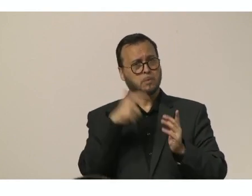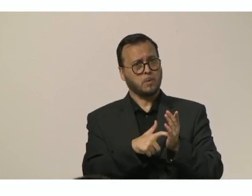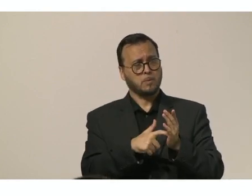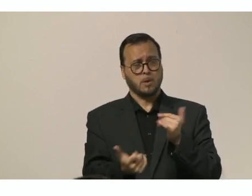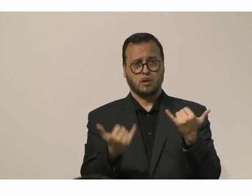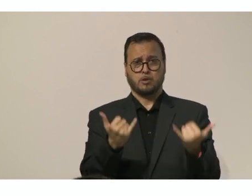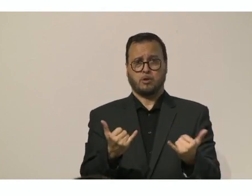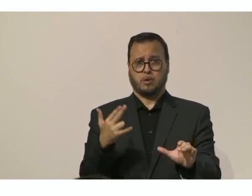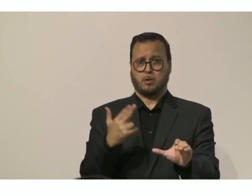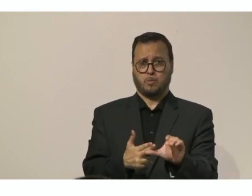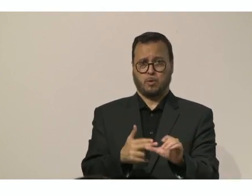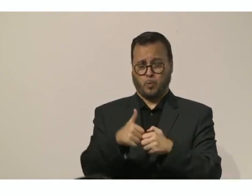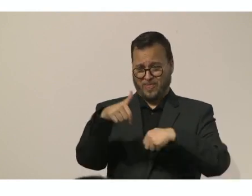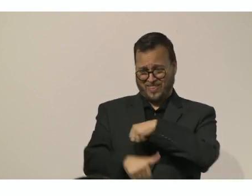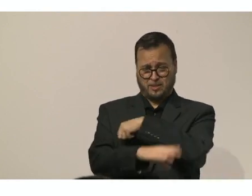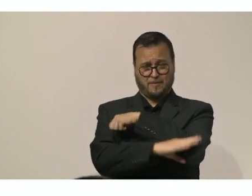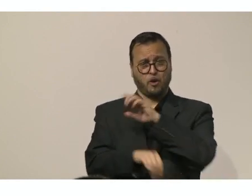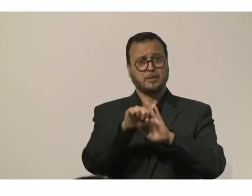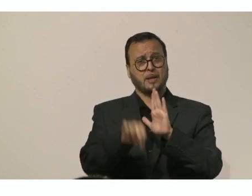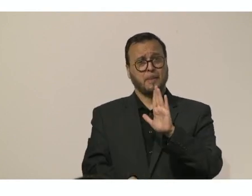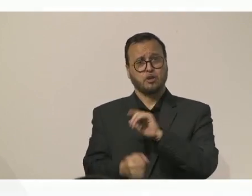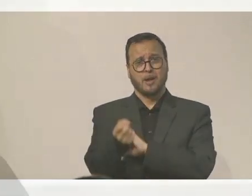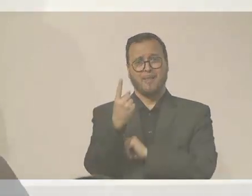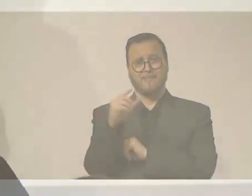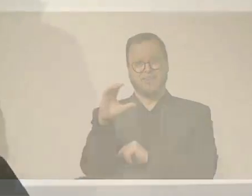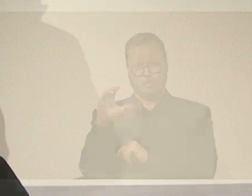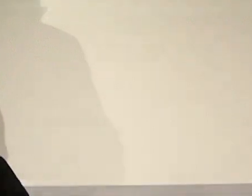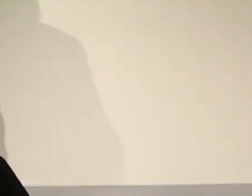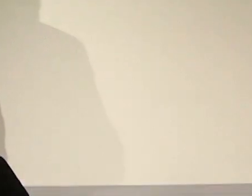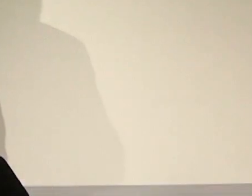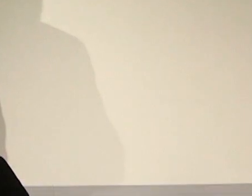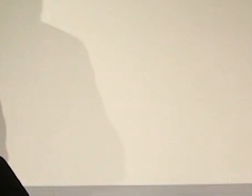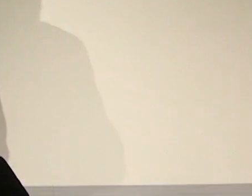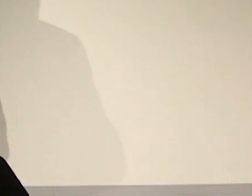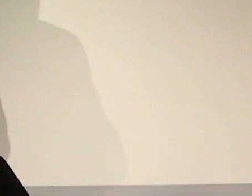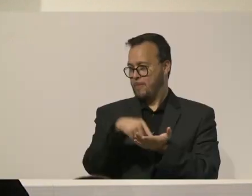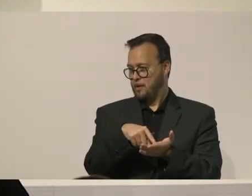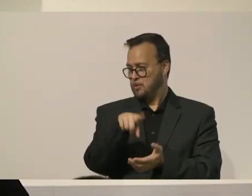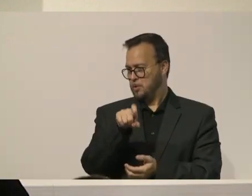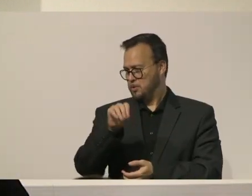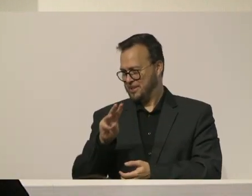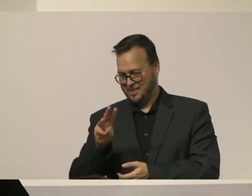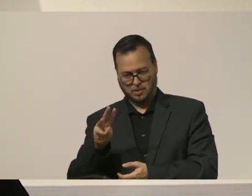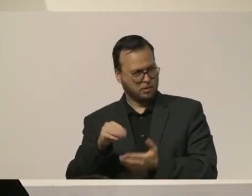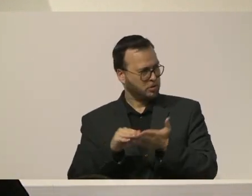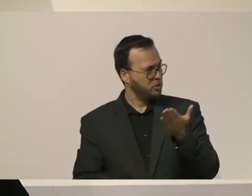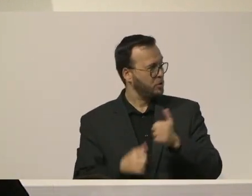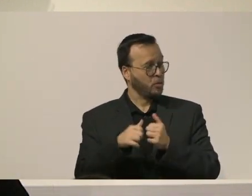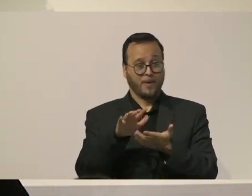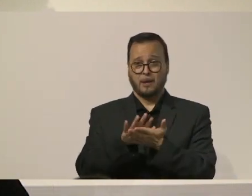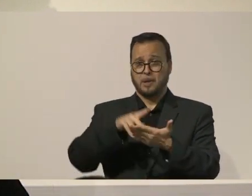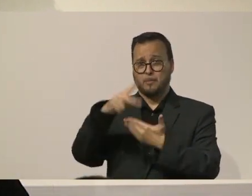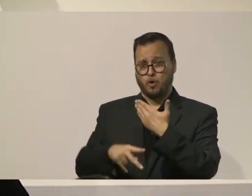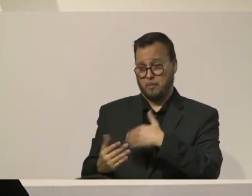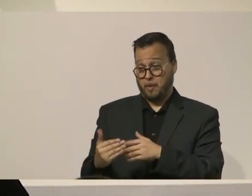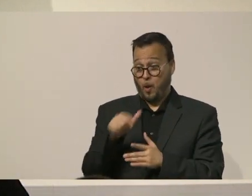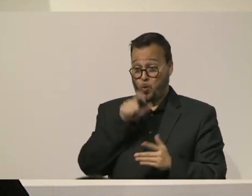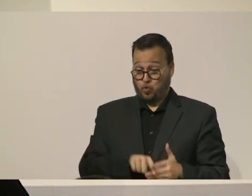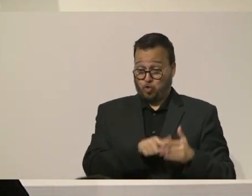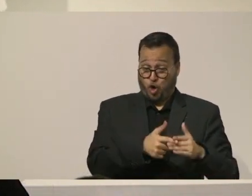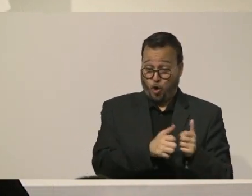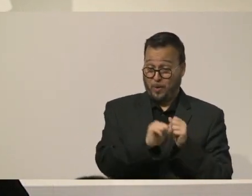enrolled in this fall semester 1,106 students in academic programs that previously started in ACE